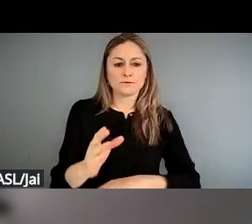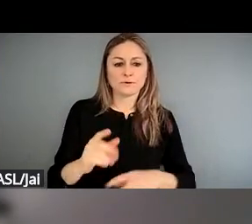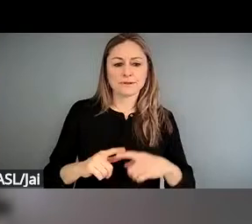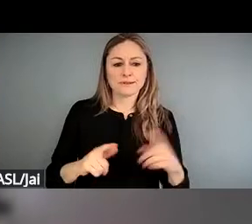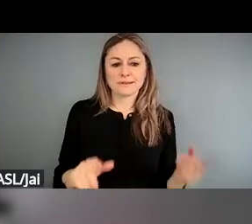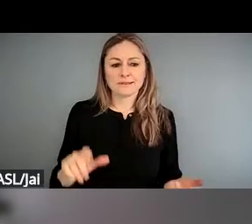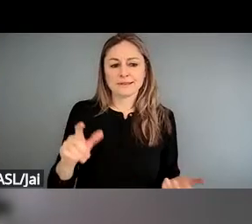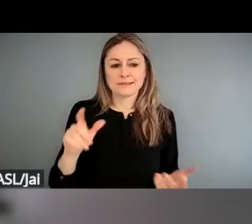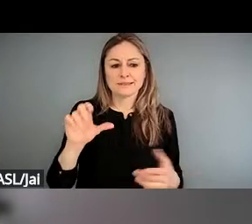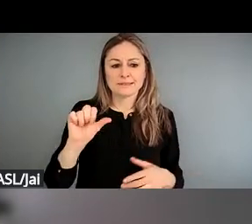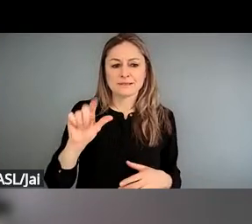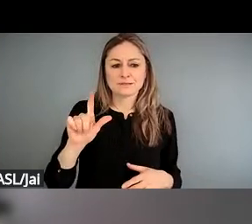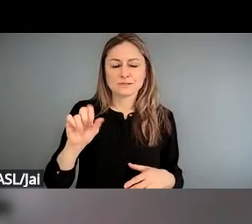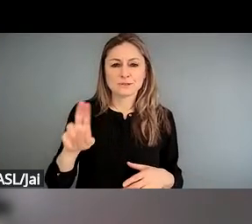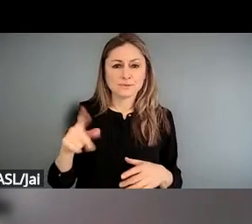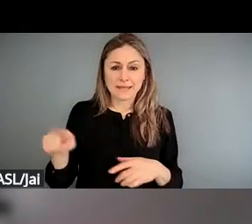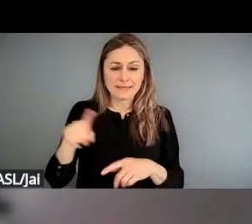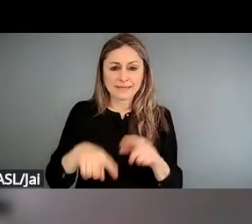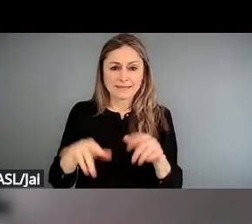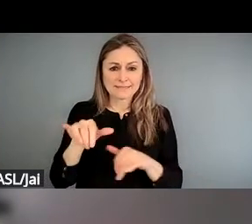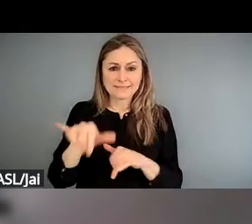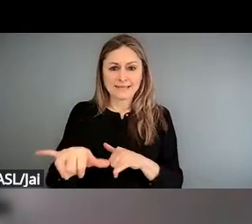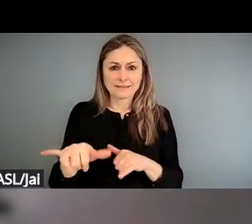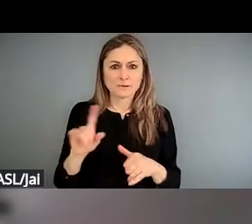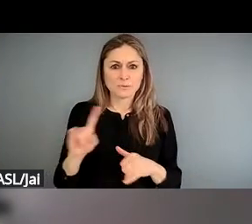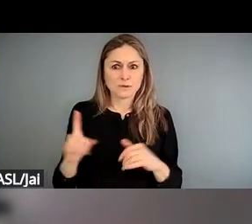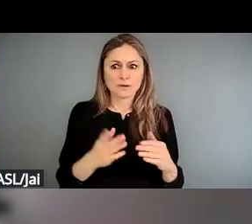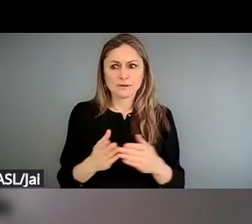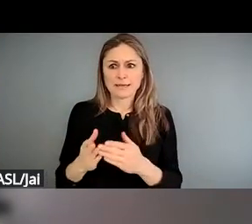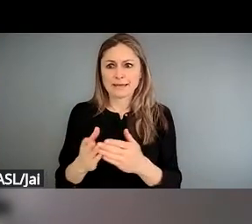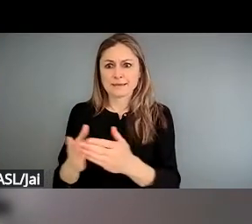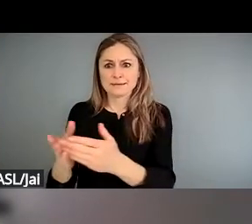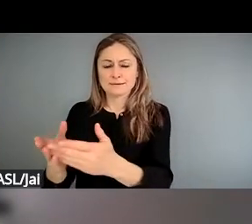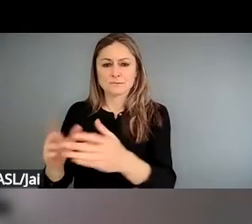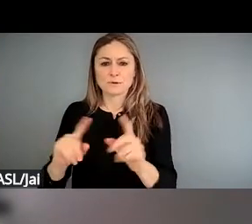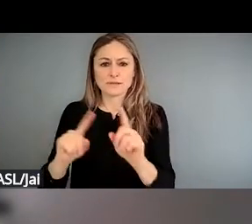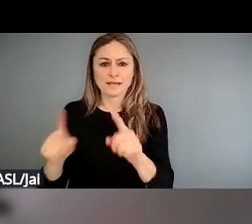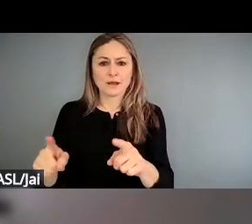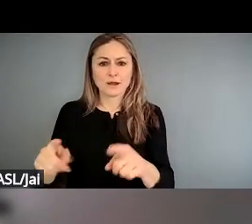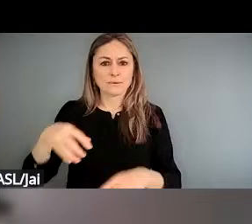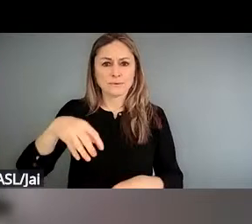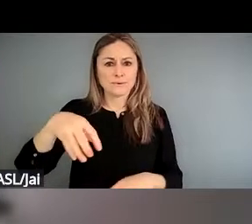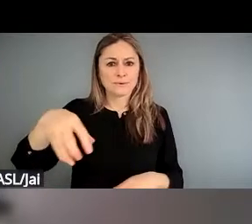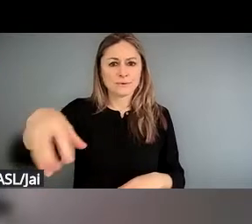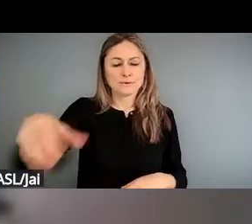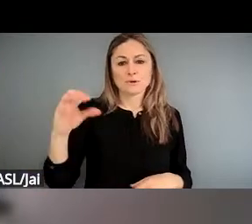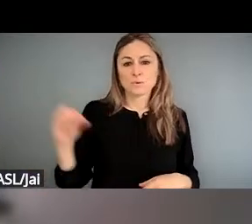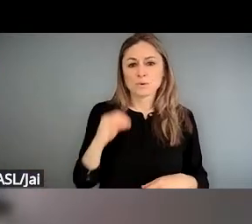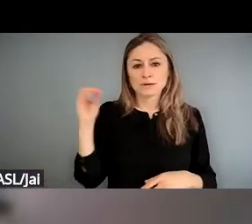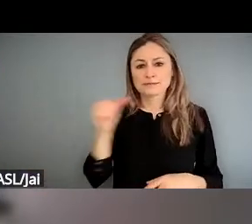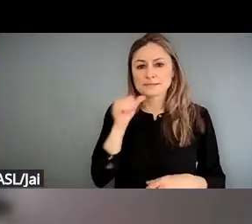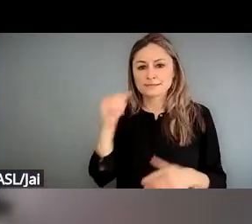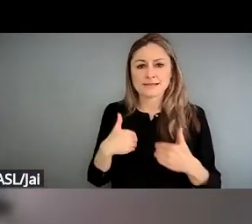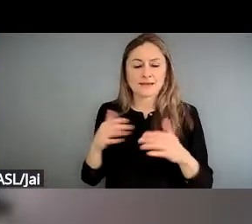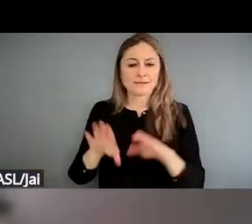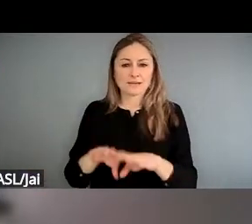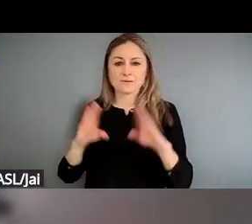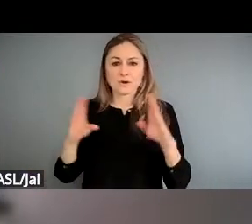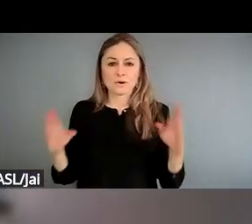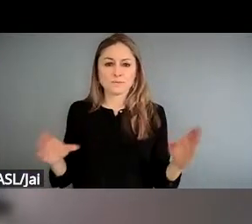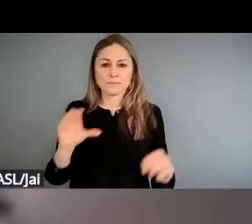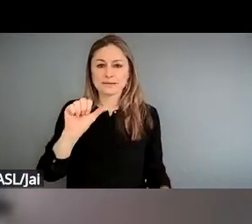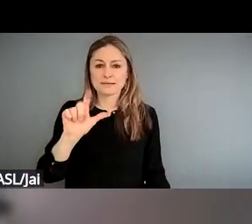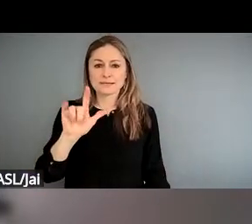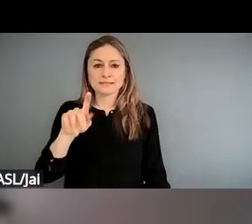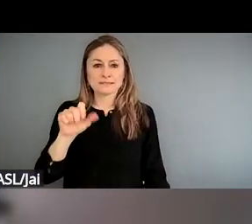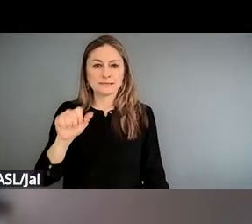to stay there during the construction. Where are they going to go? Because Oregon doesn't have a bunch of open slips nearby that